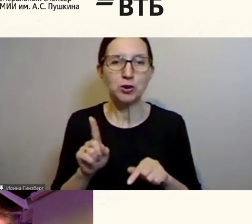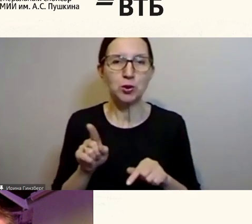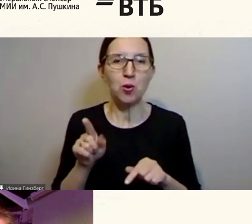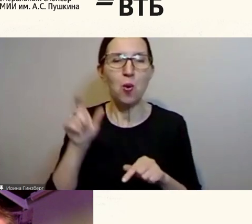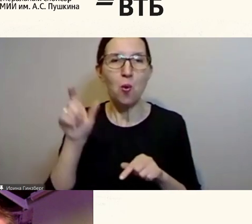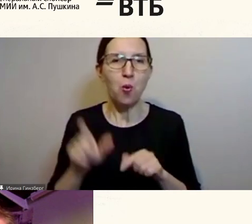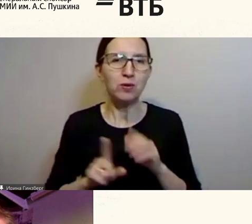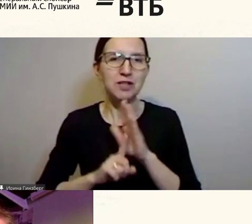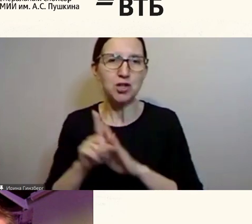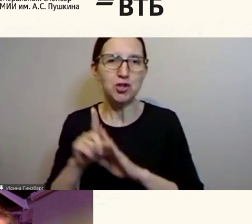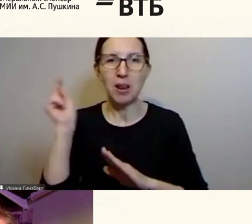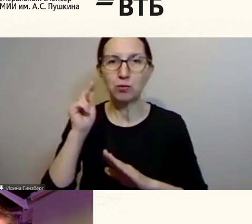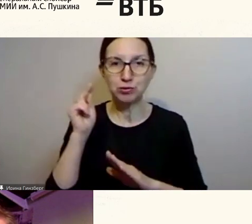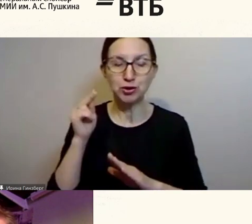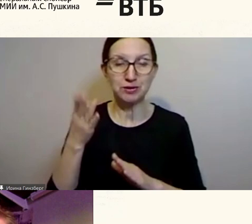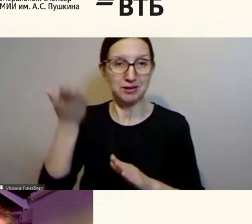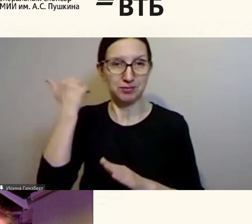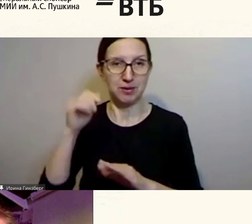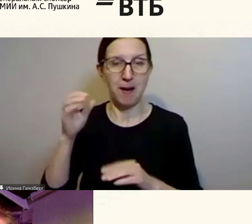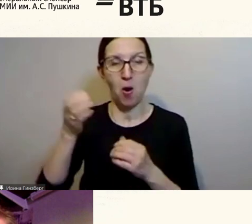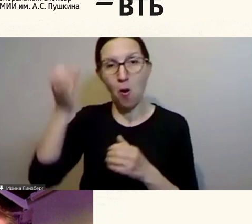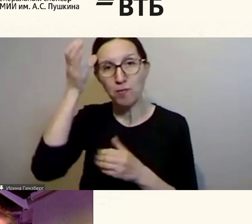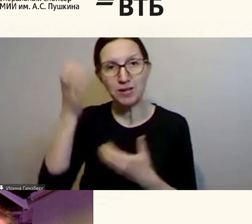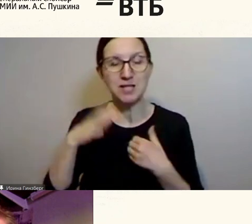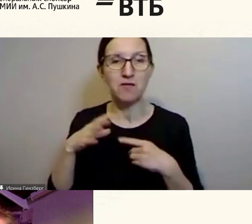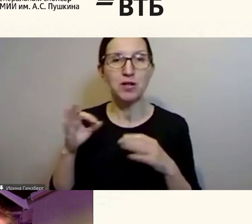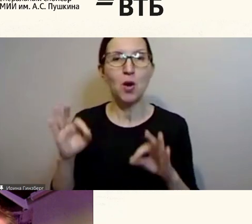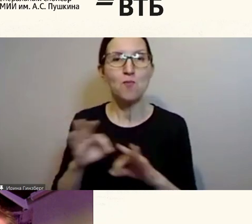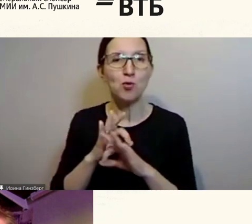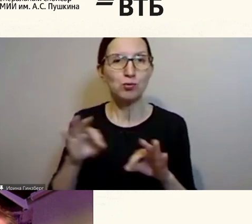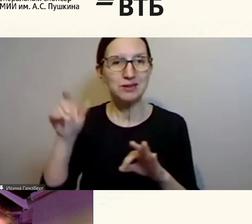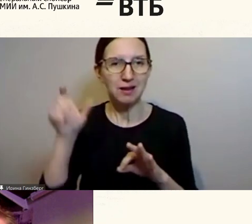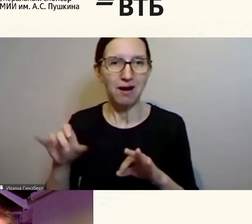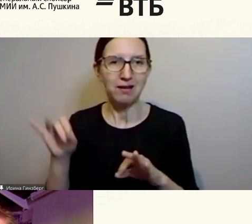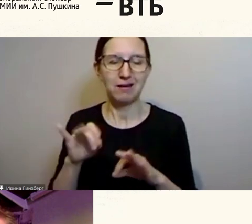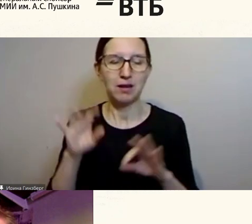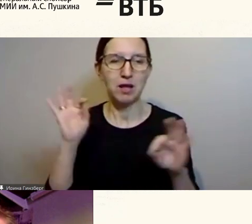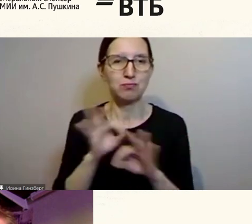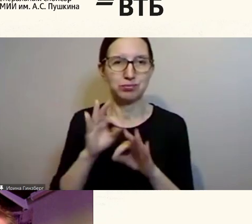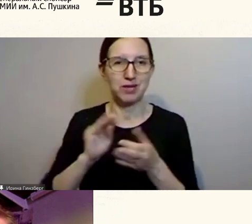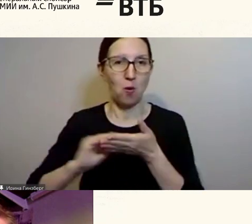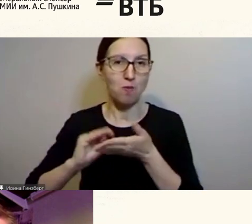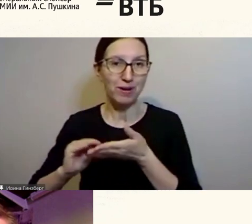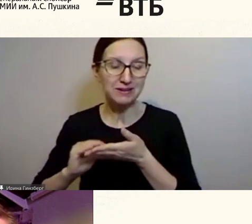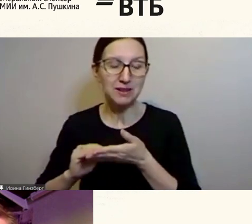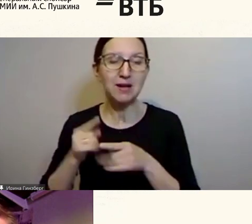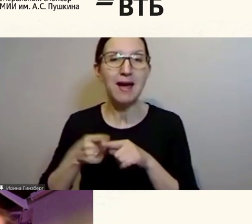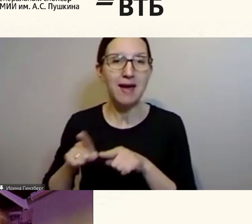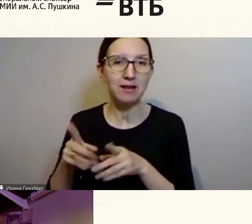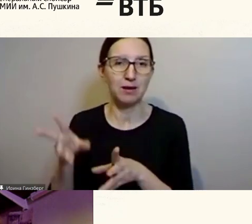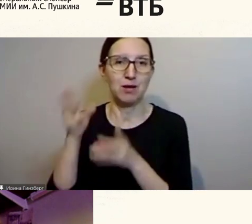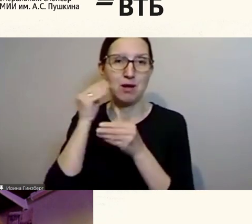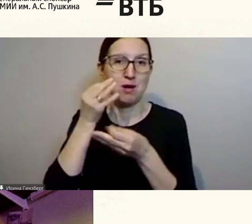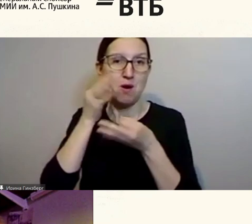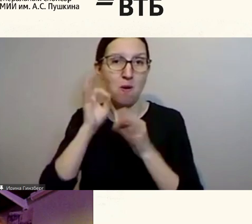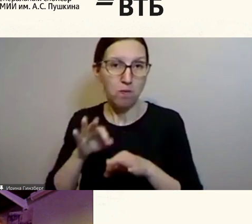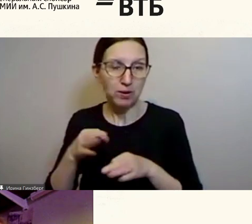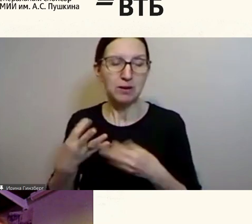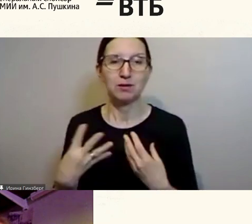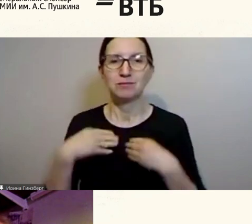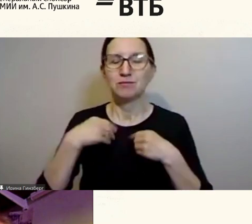This experience greatly influenced his approach to sound in later years. It is the ambient